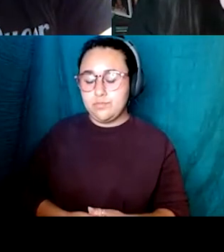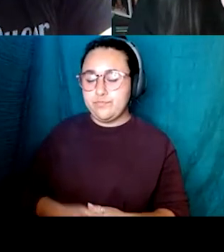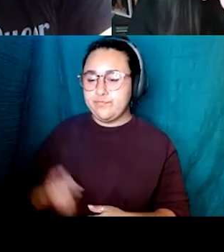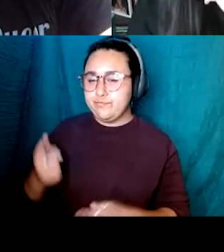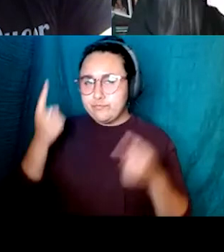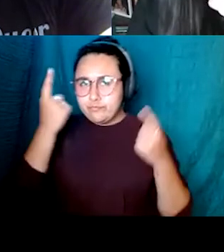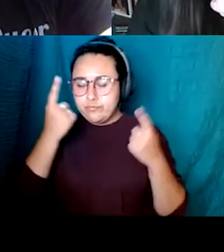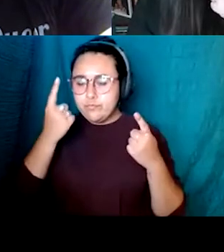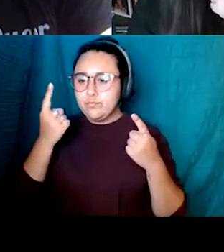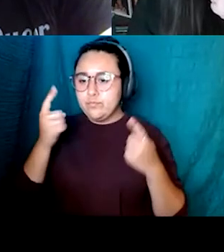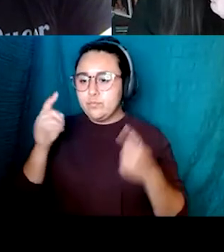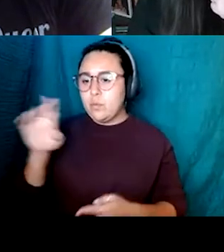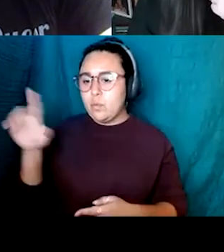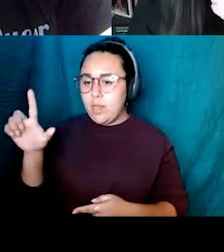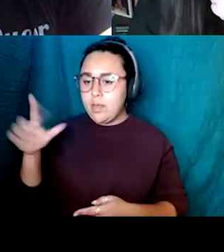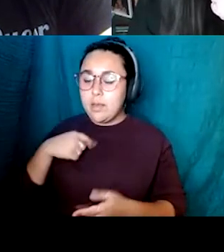Well,